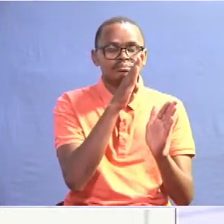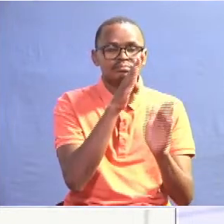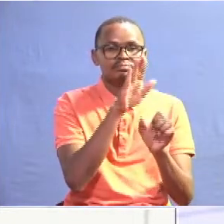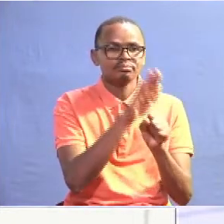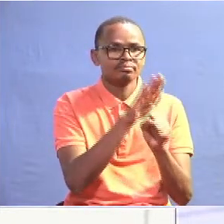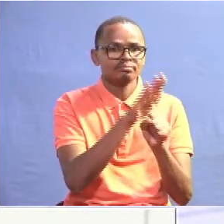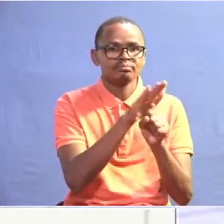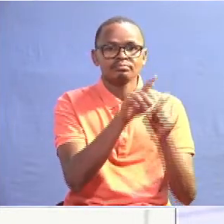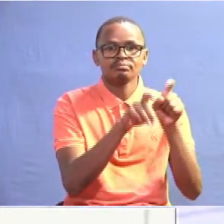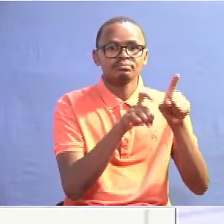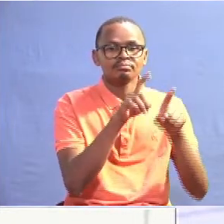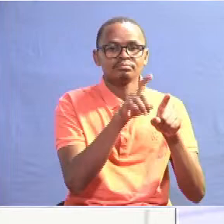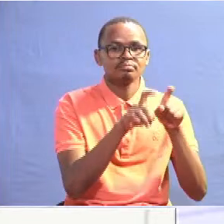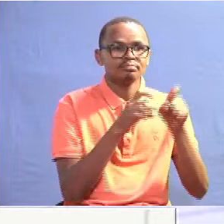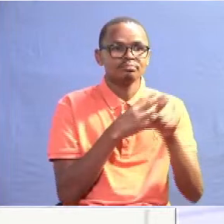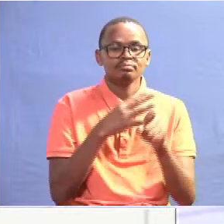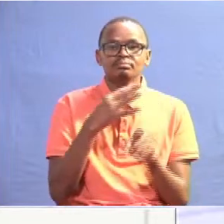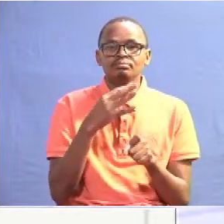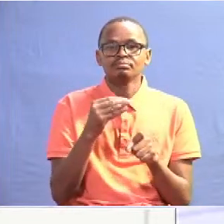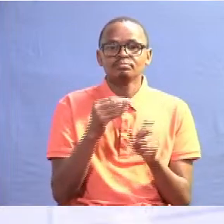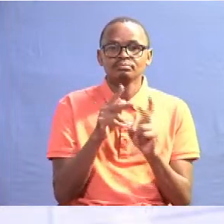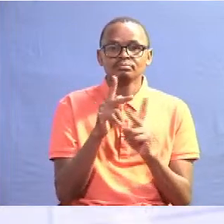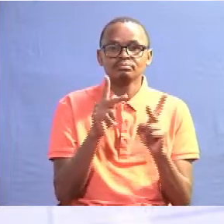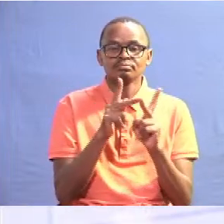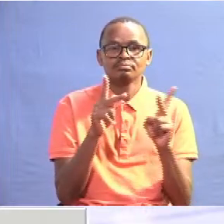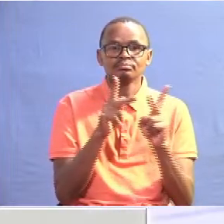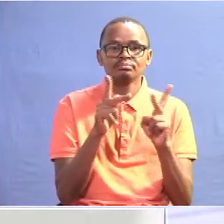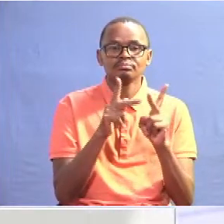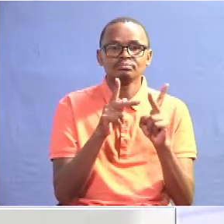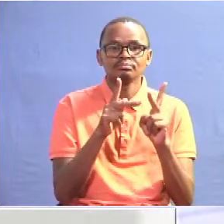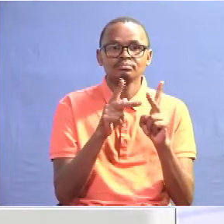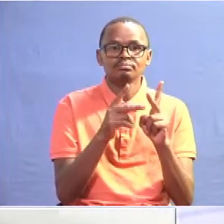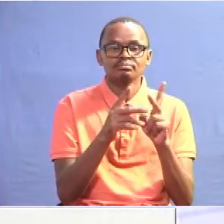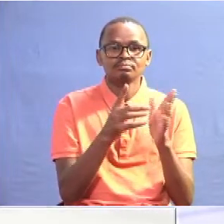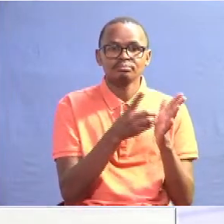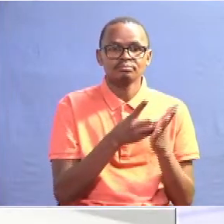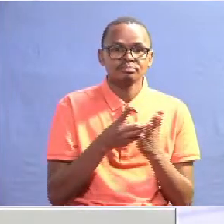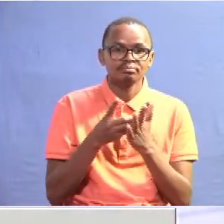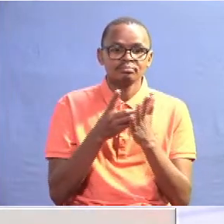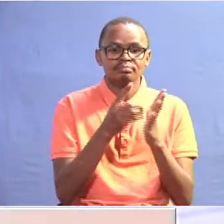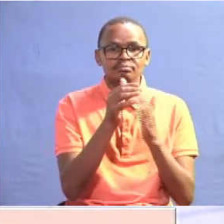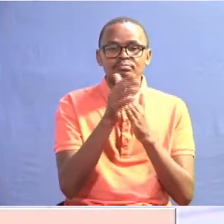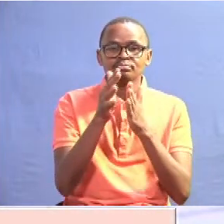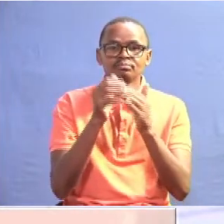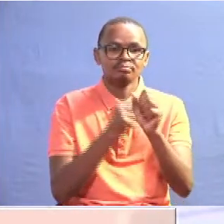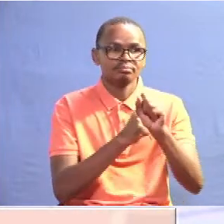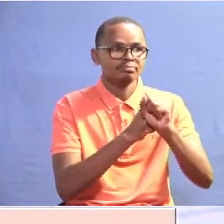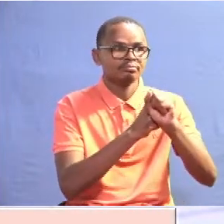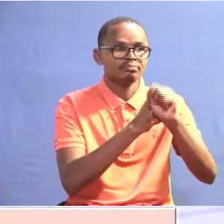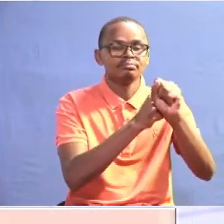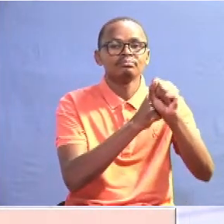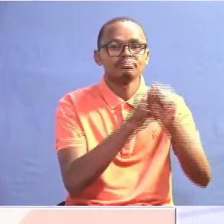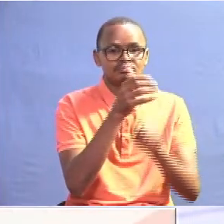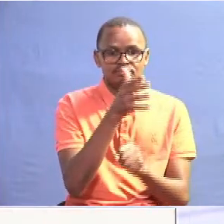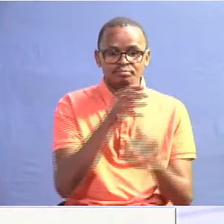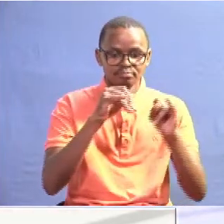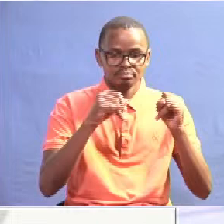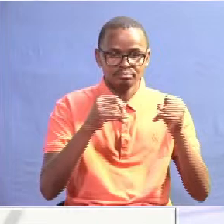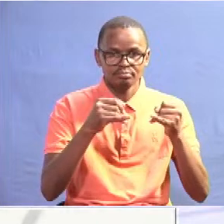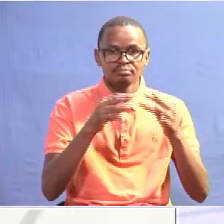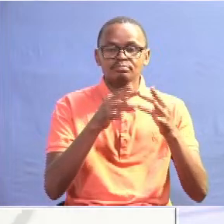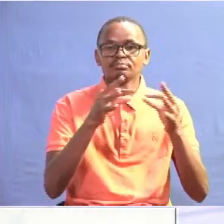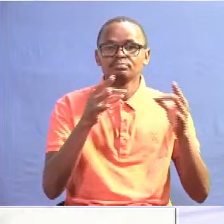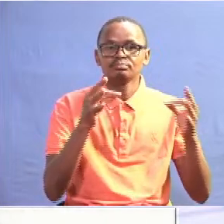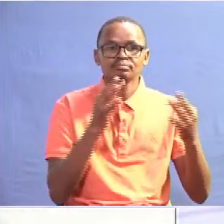lot of debate and a very heated debate. Some leaders actually supporting this new measure